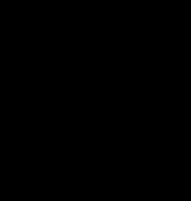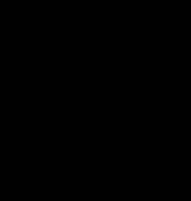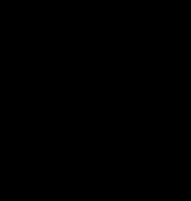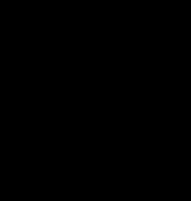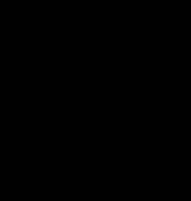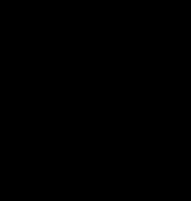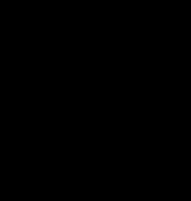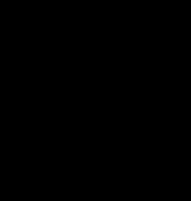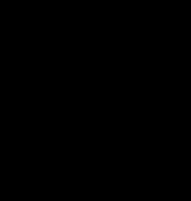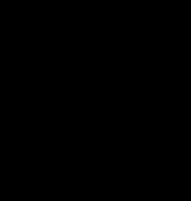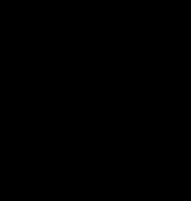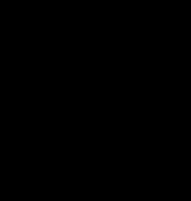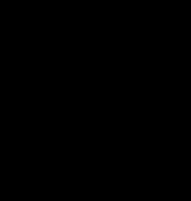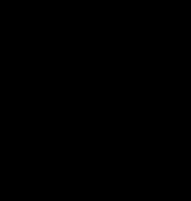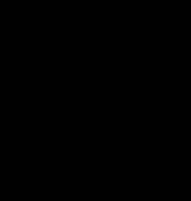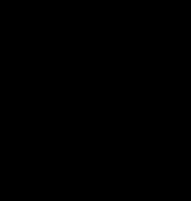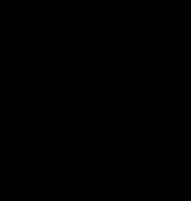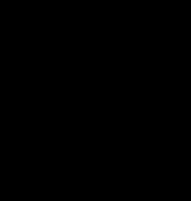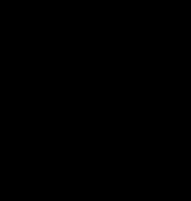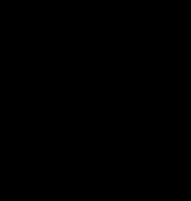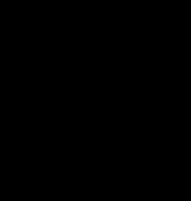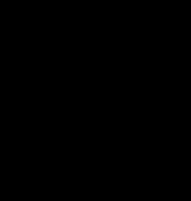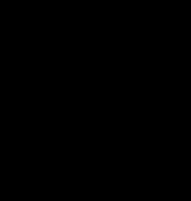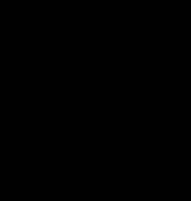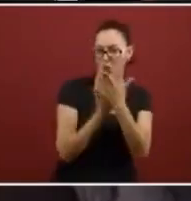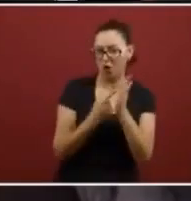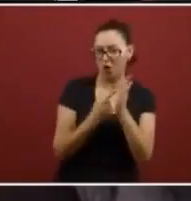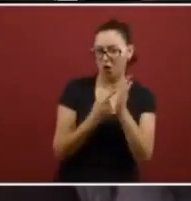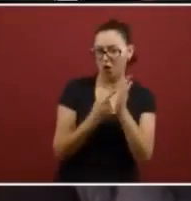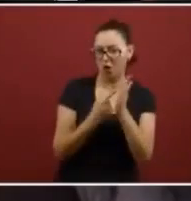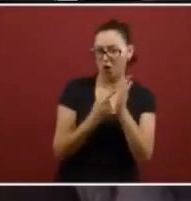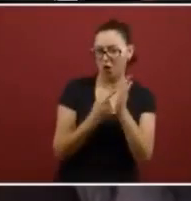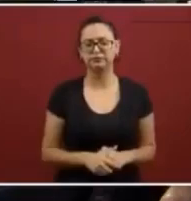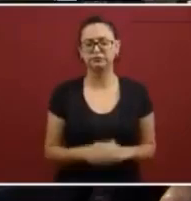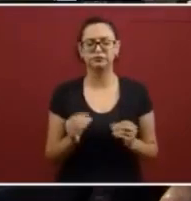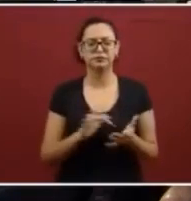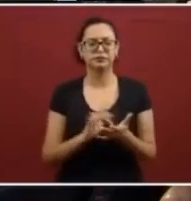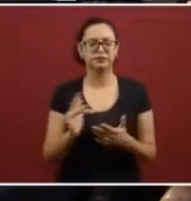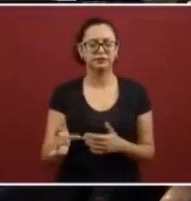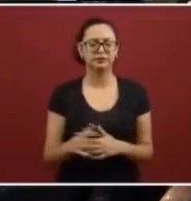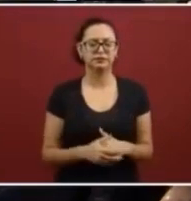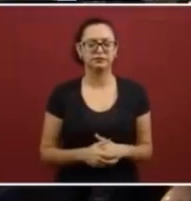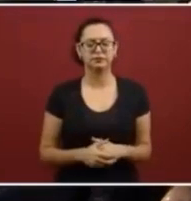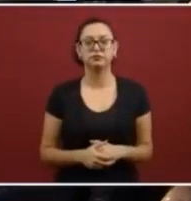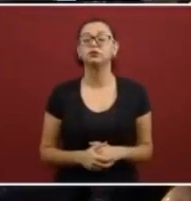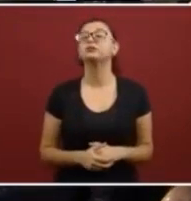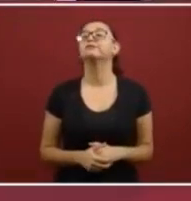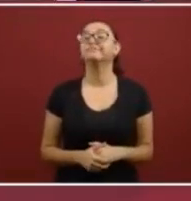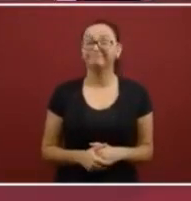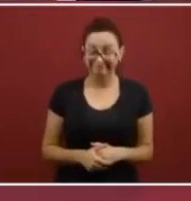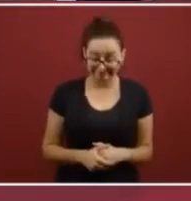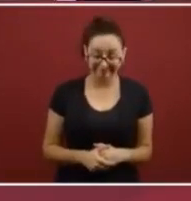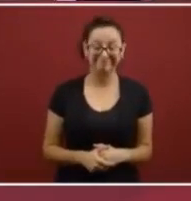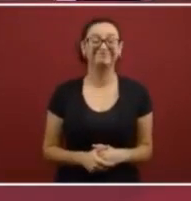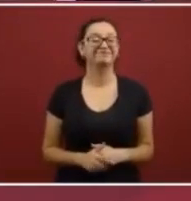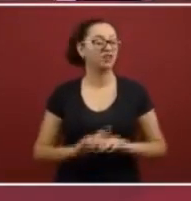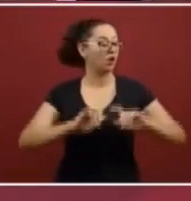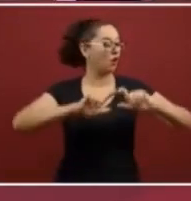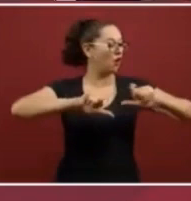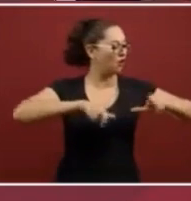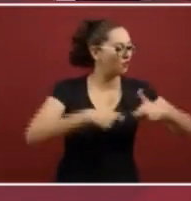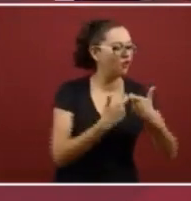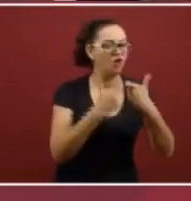being inadecuado used de las inadequately finanzas públicas. Este es el primer tema, from presidente. the Muchas gracias. money, public Bastantes finances. fondos Oh, y he says a lot